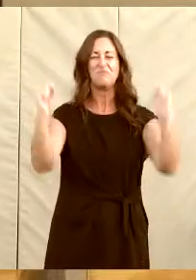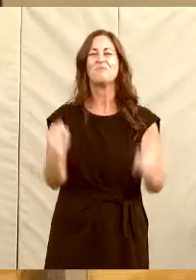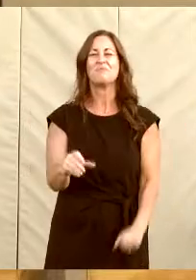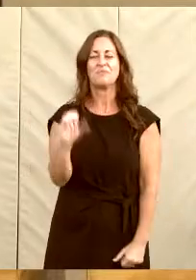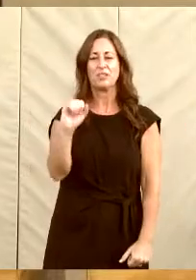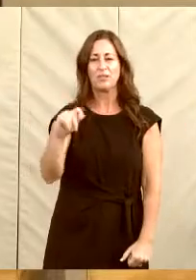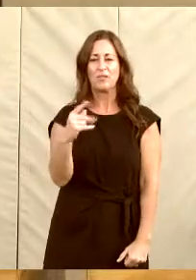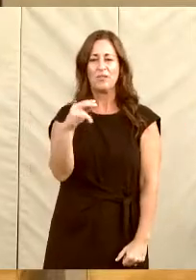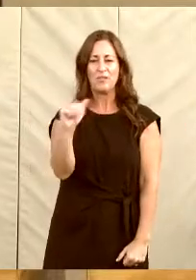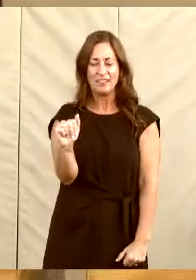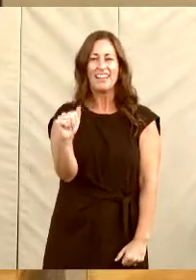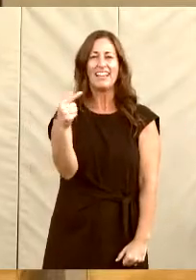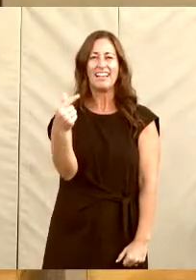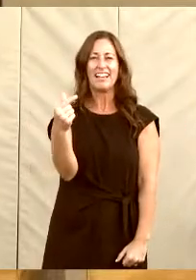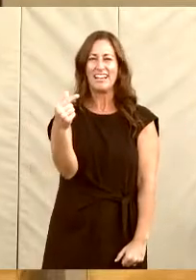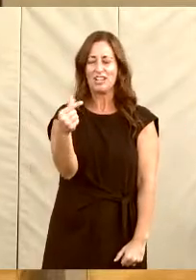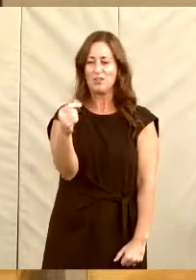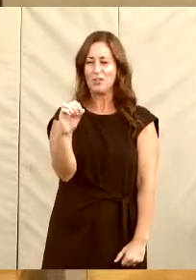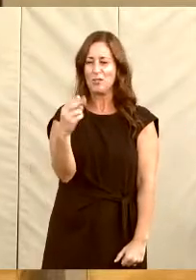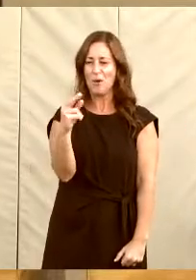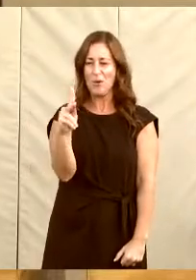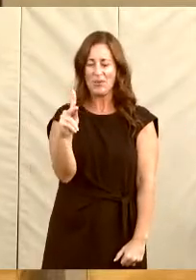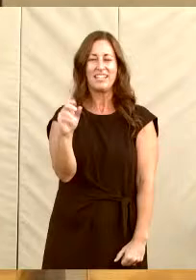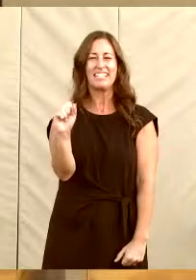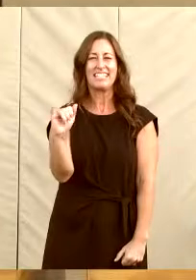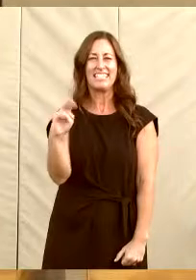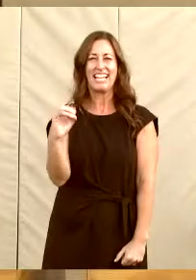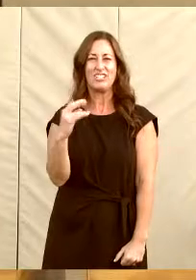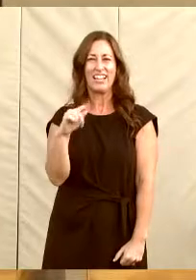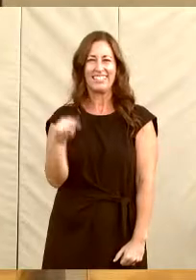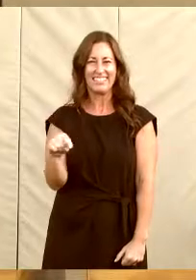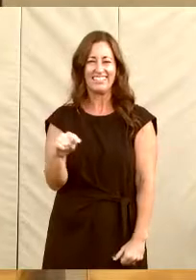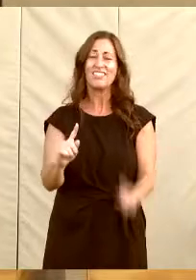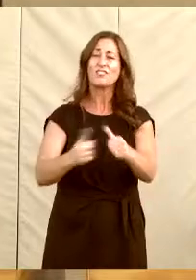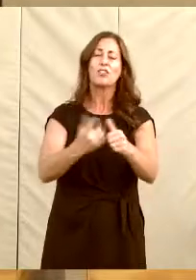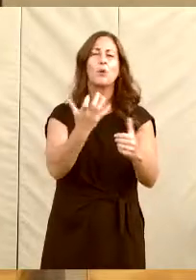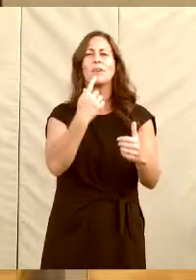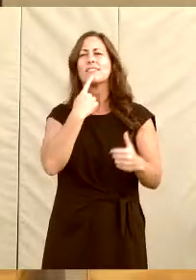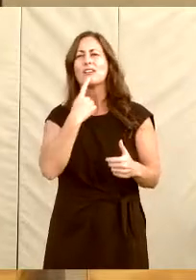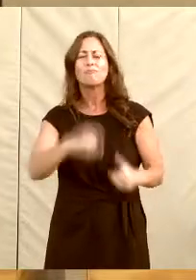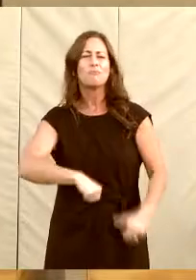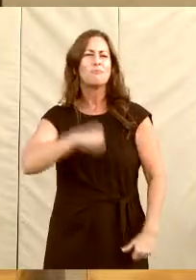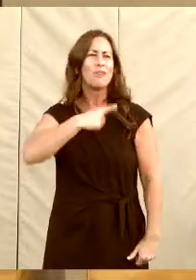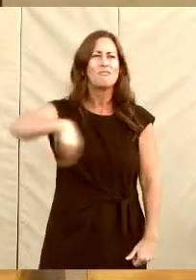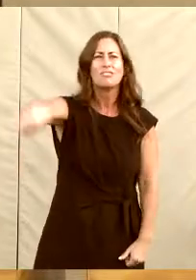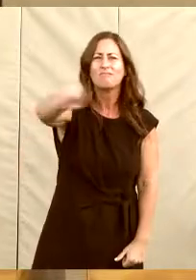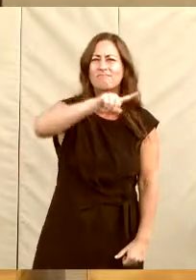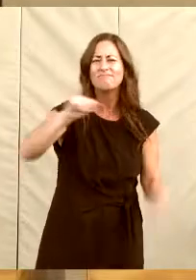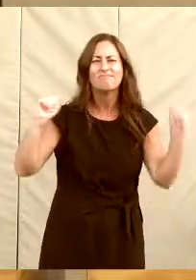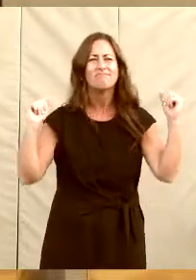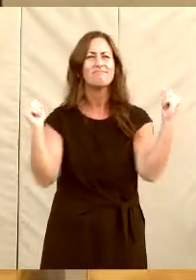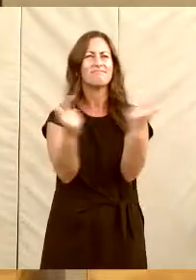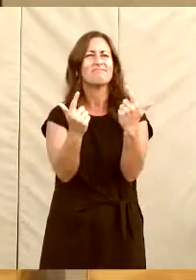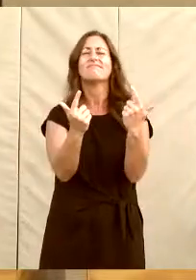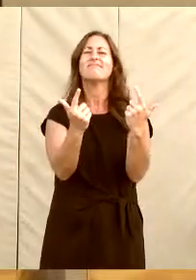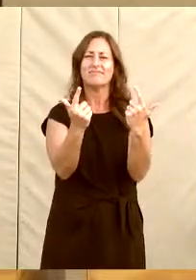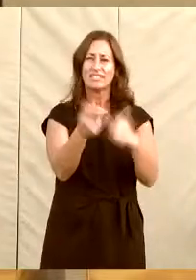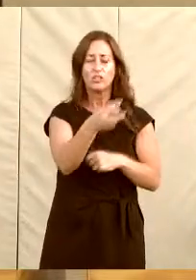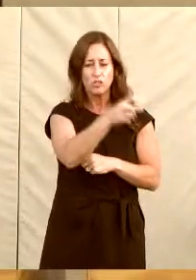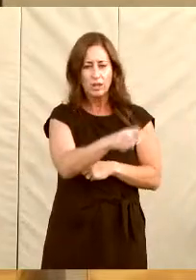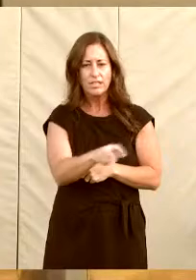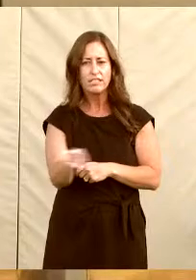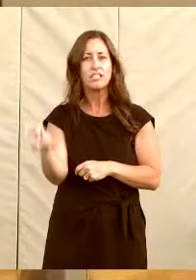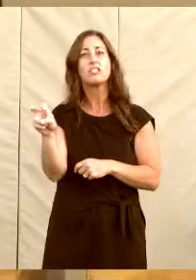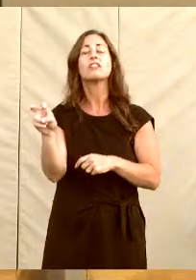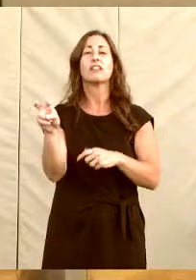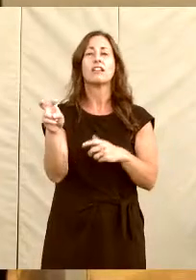Sanchez. I just wanted to start off by saying how proud I am of every single one of you. We made the transition of what we were